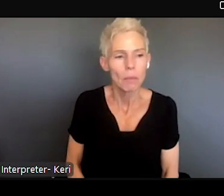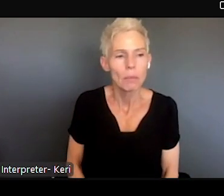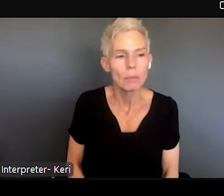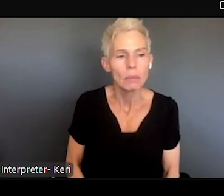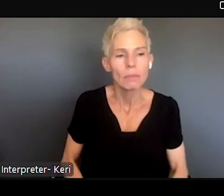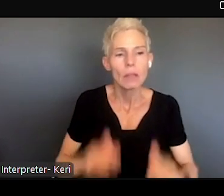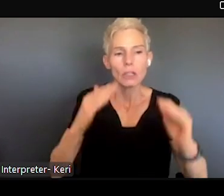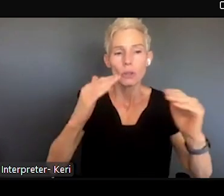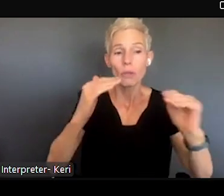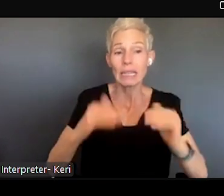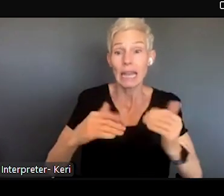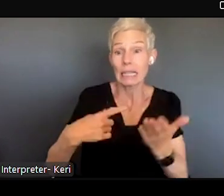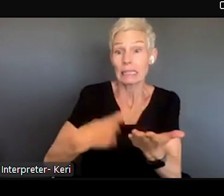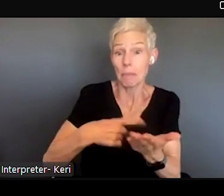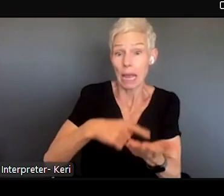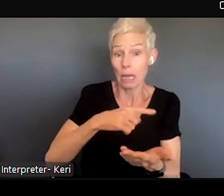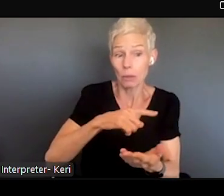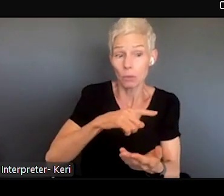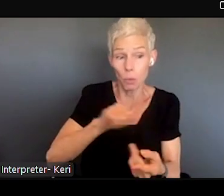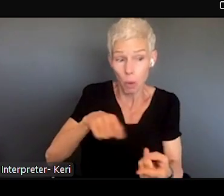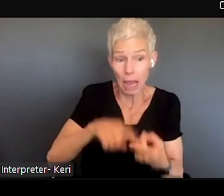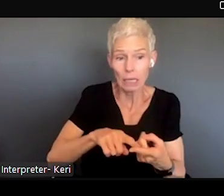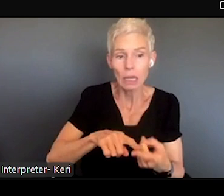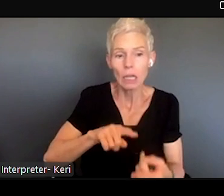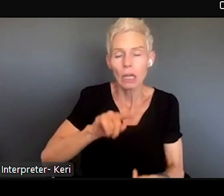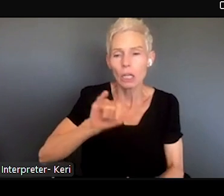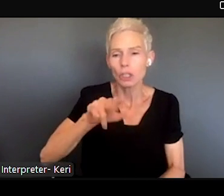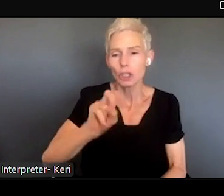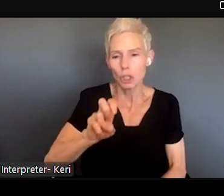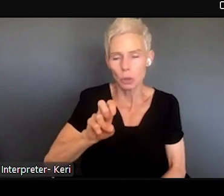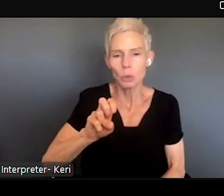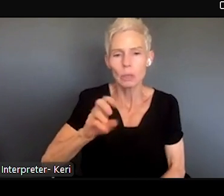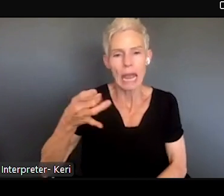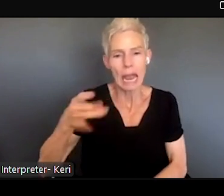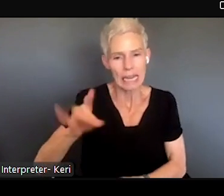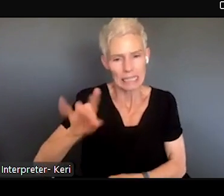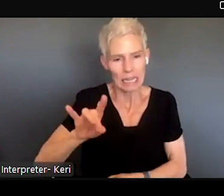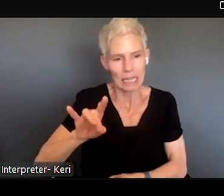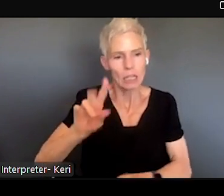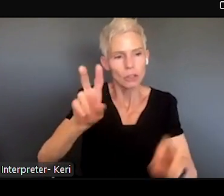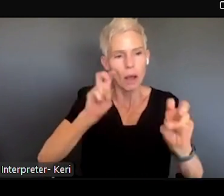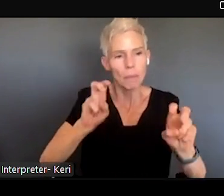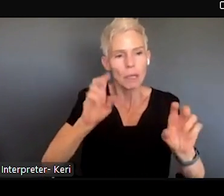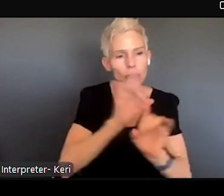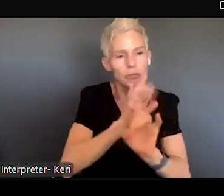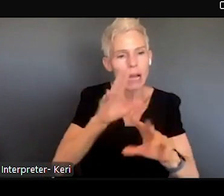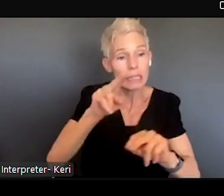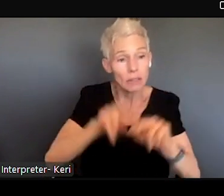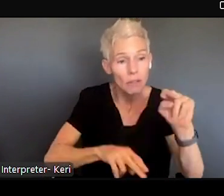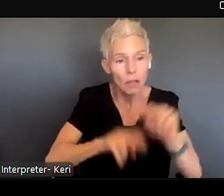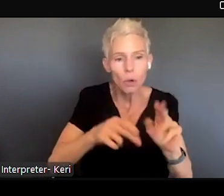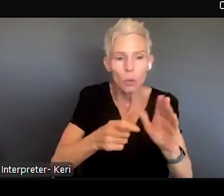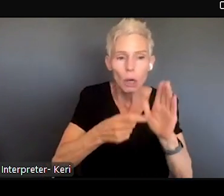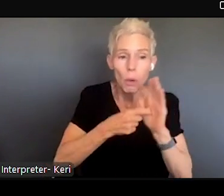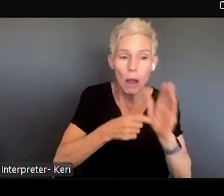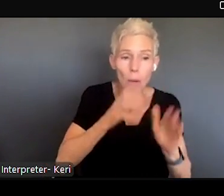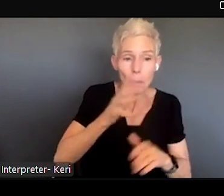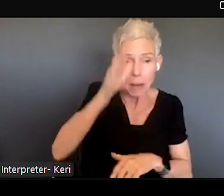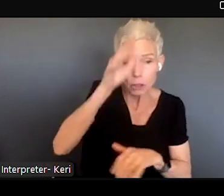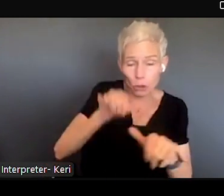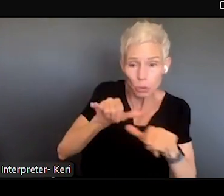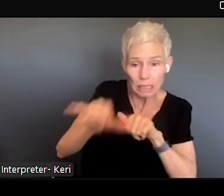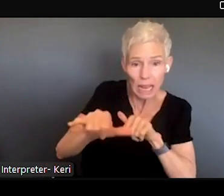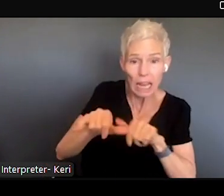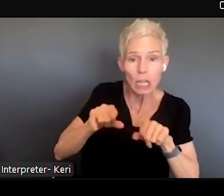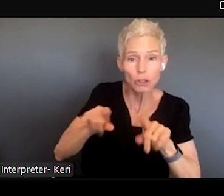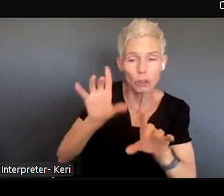Our next debate is coming June 18th. It's on crisis facilities should require parents to stay during a